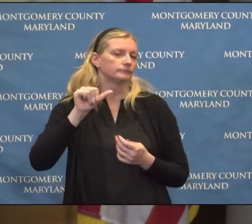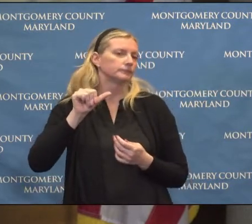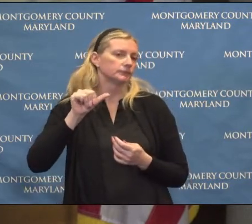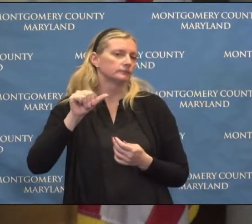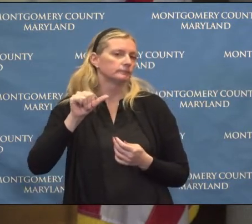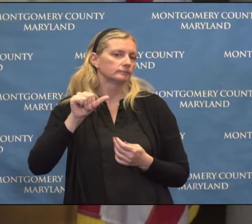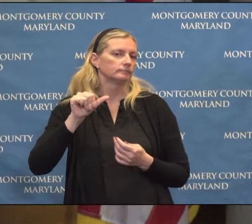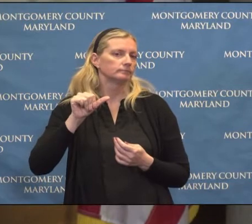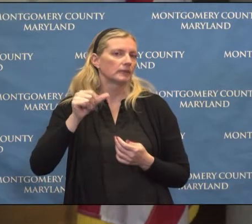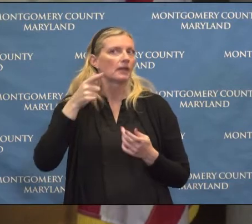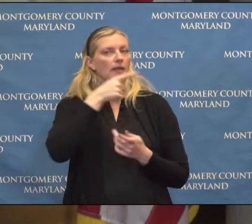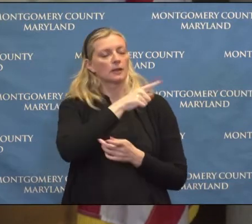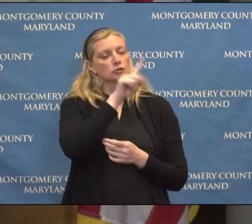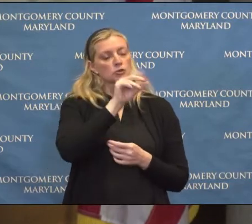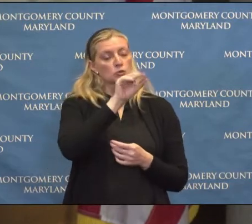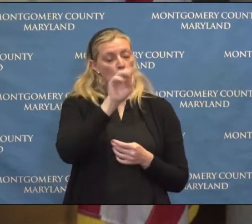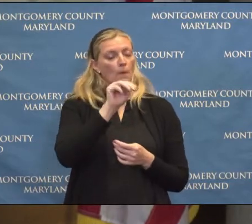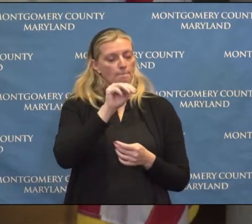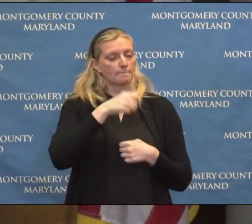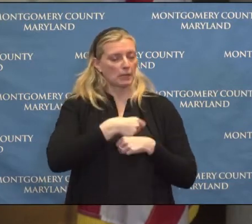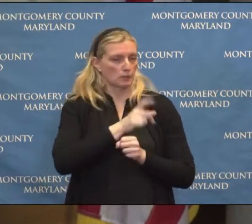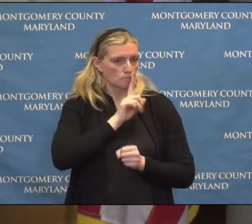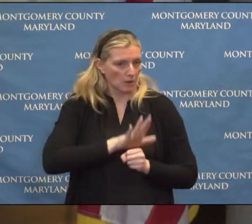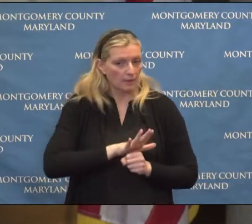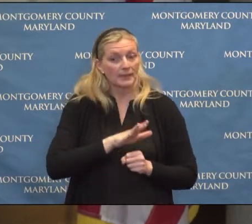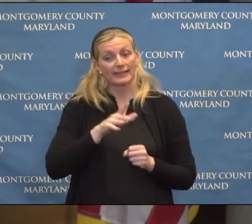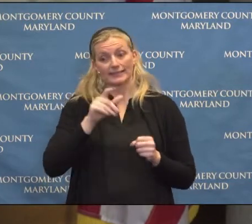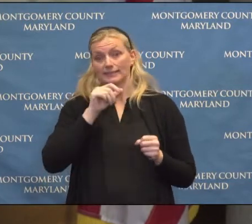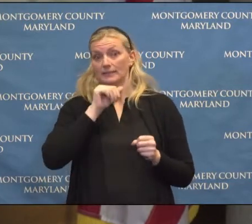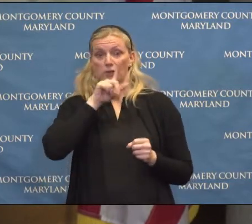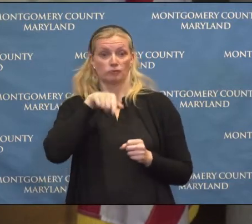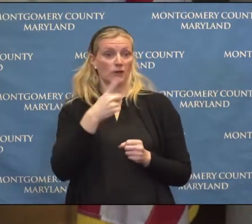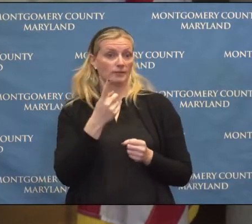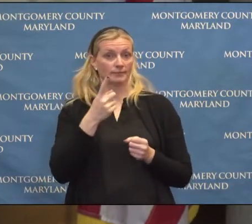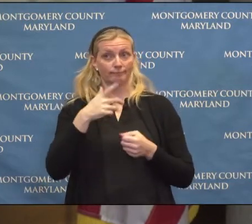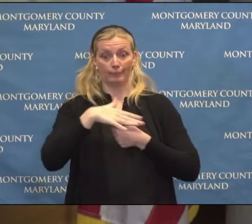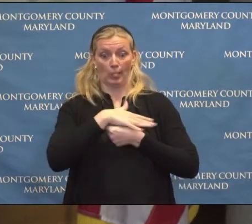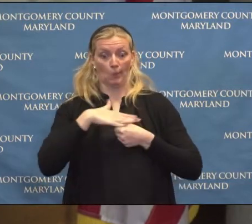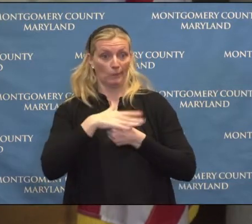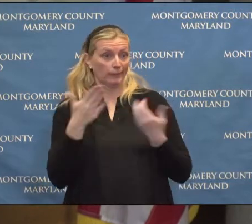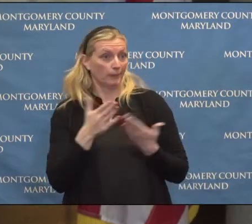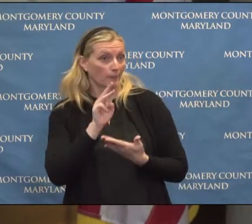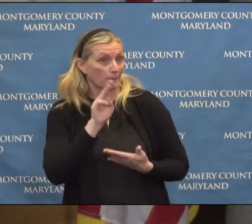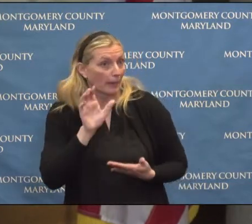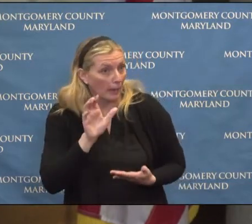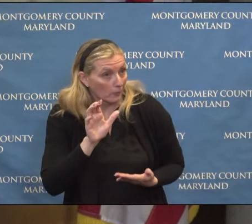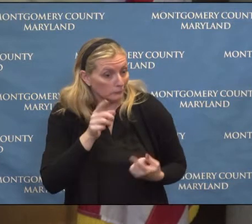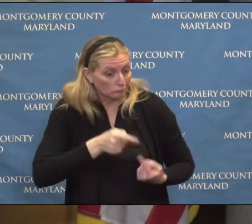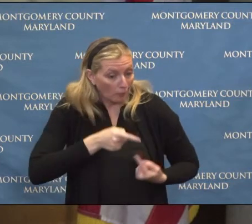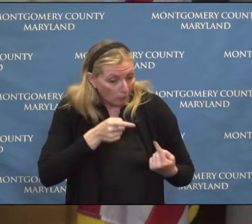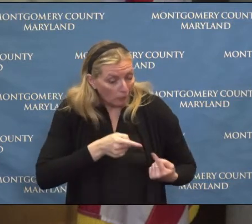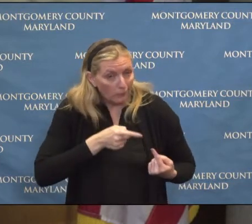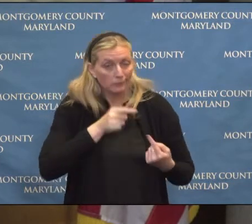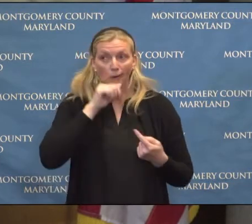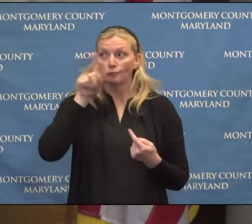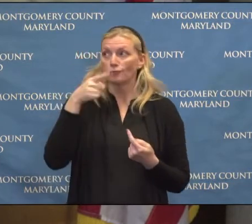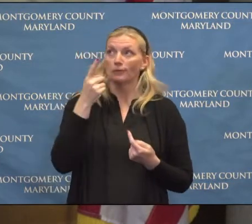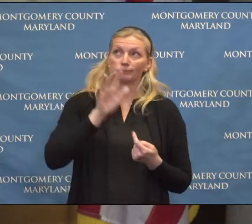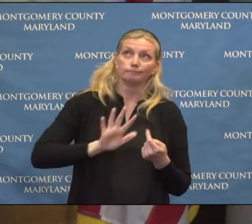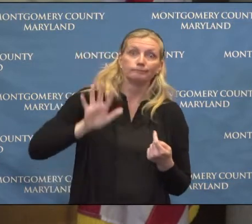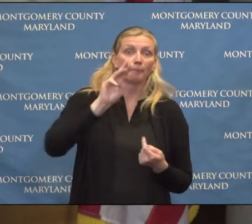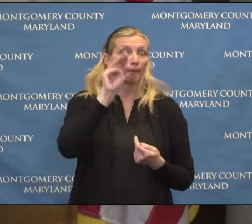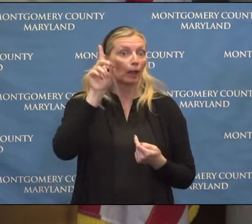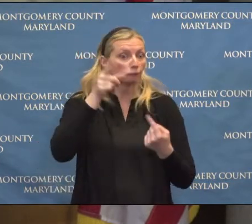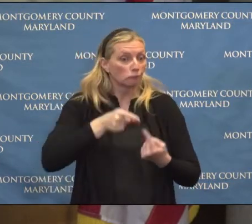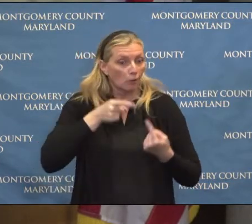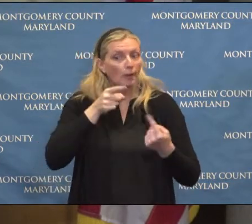students. So it's a national problem, it's a state problem, it's a local problem, but we are feeling positive about the steps